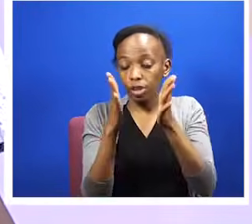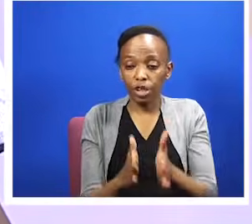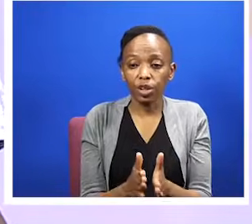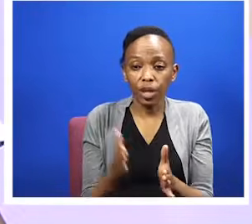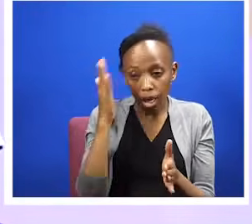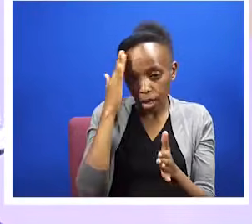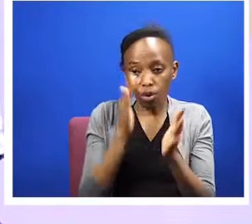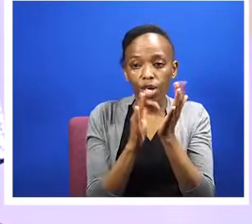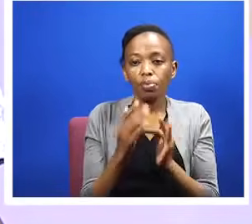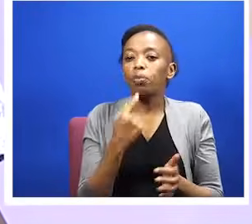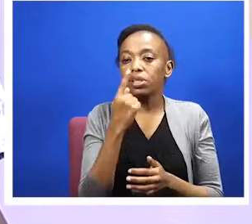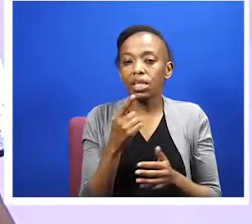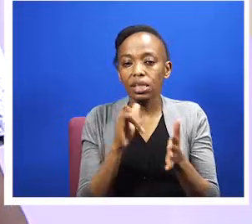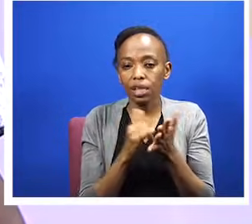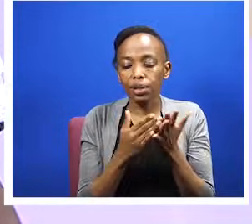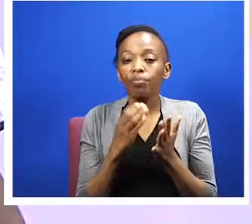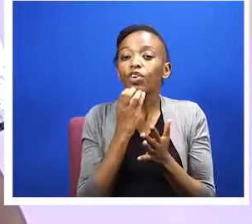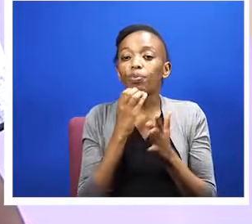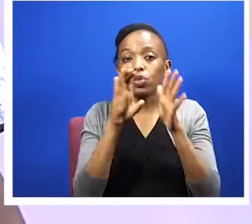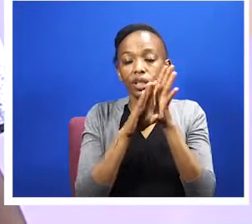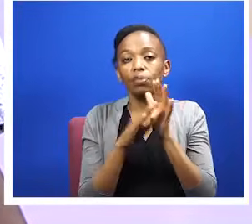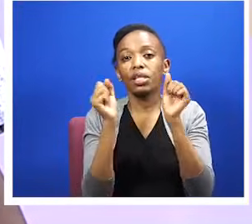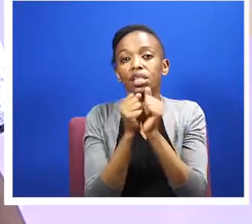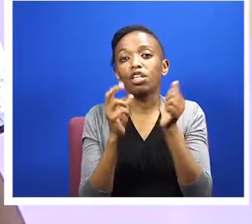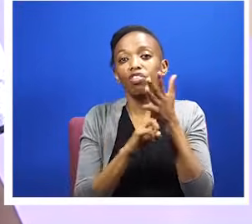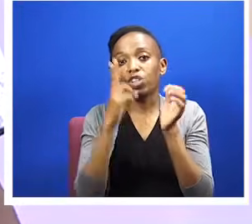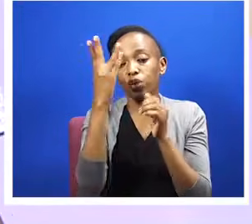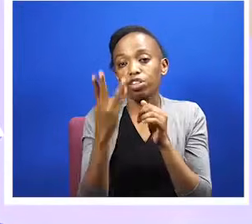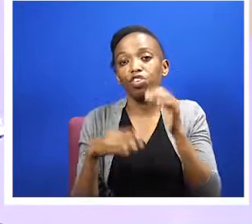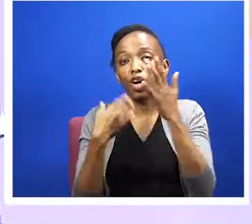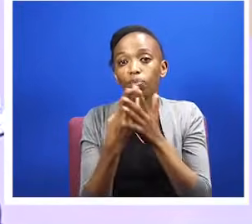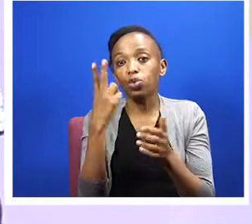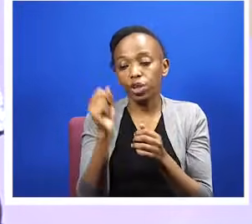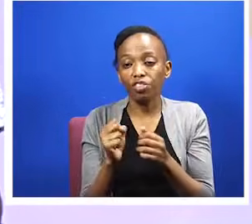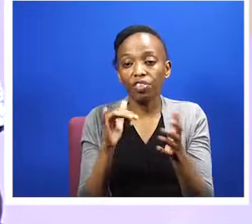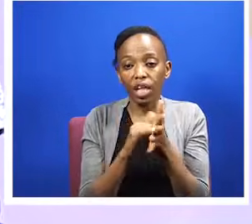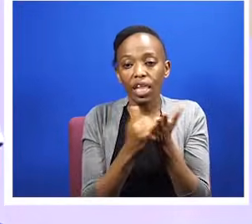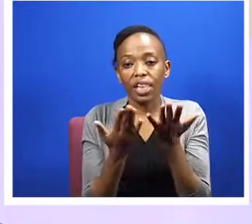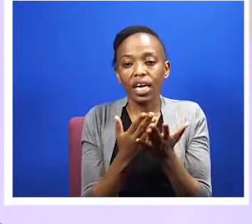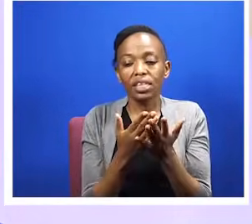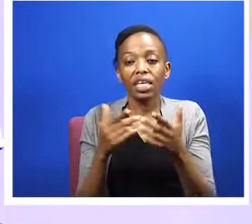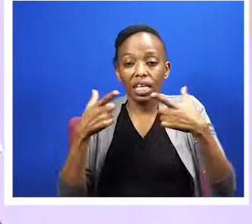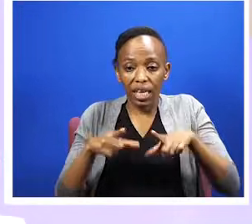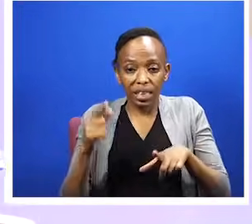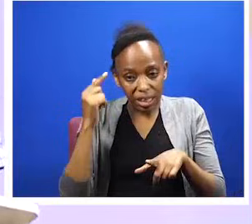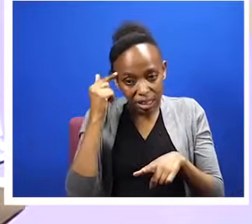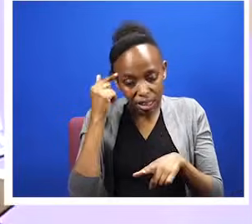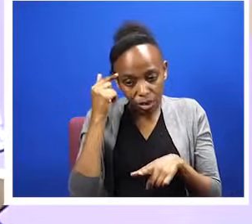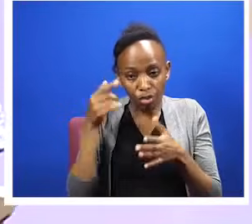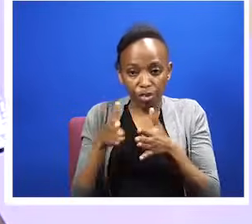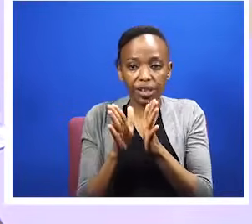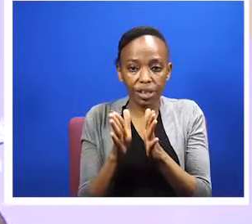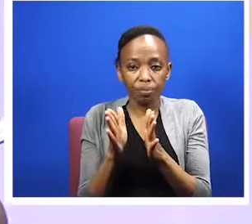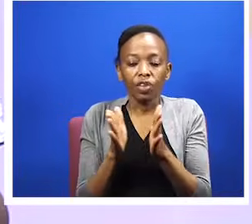you know, the Bible tells us in Hebrews chapter 10, verses 24 to 25, that let us think of ways